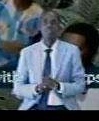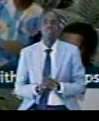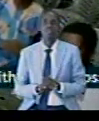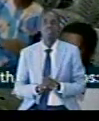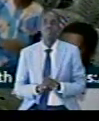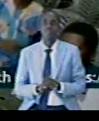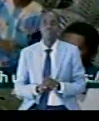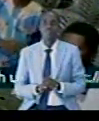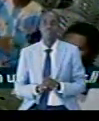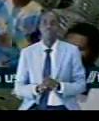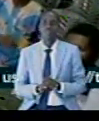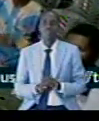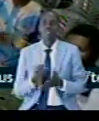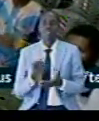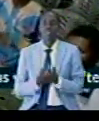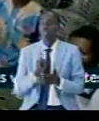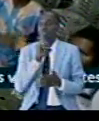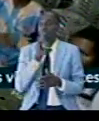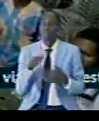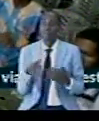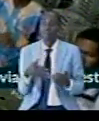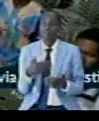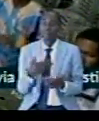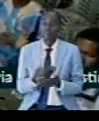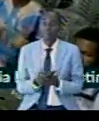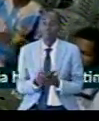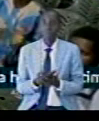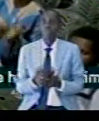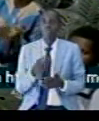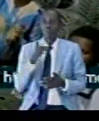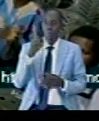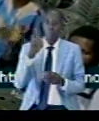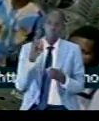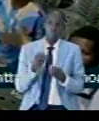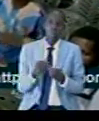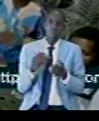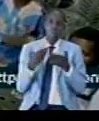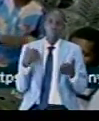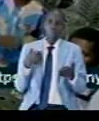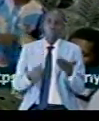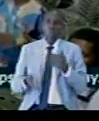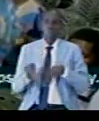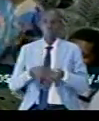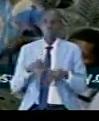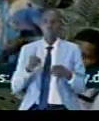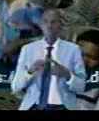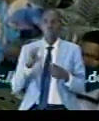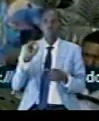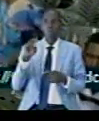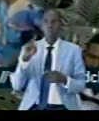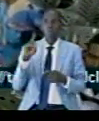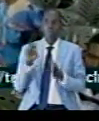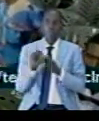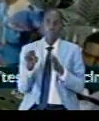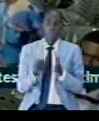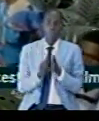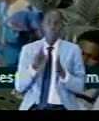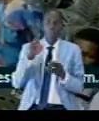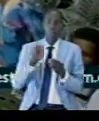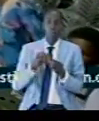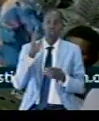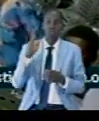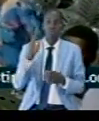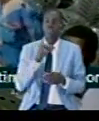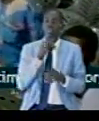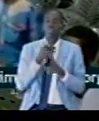And is that how you want to do? And we take this one just before we return to the moderating overseer. This one is from Benin